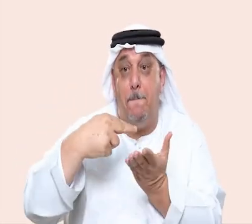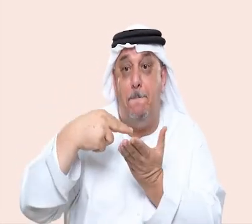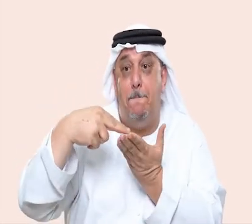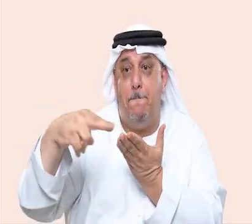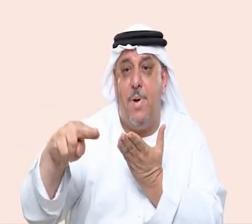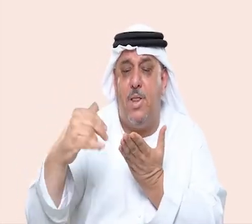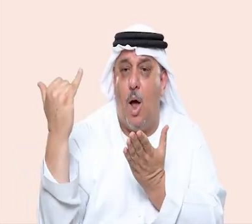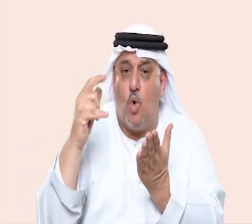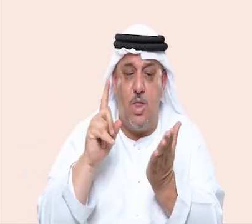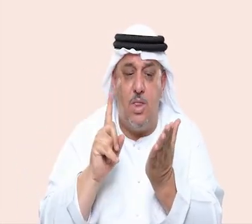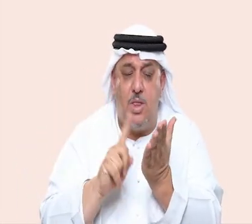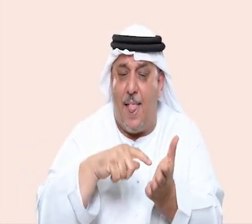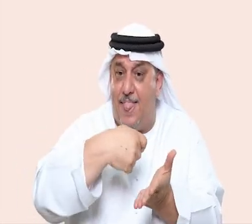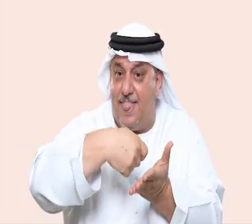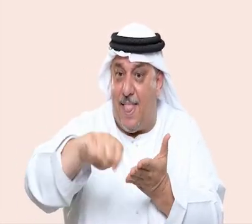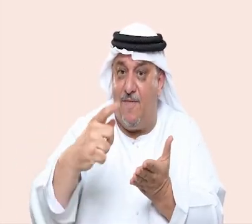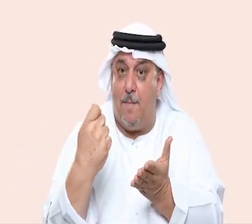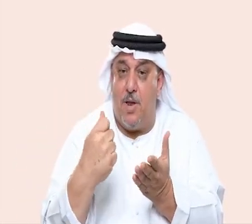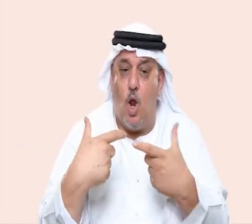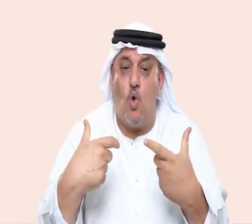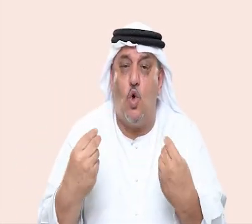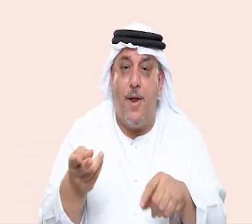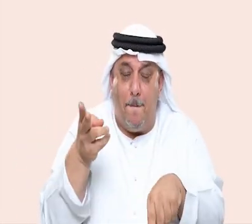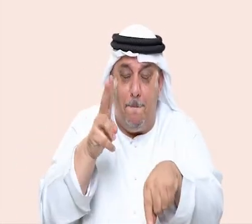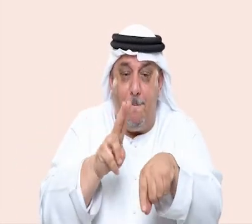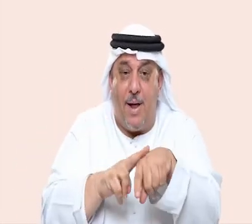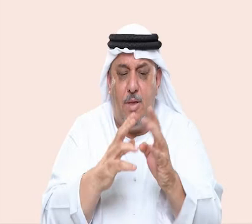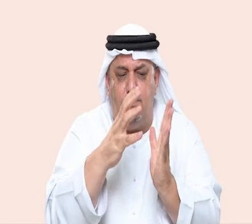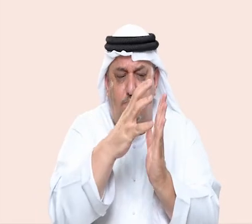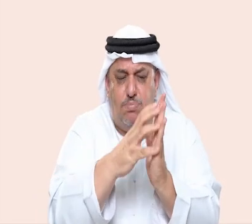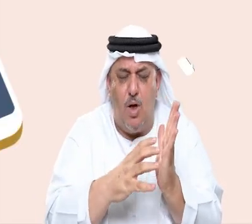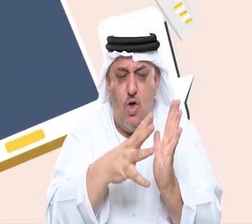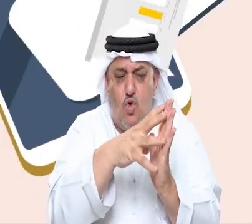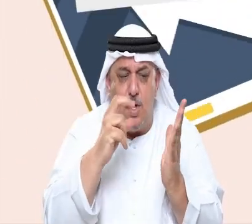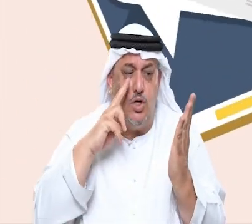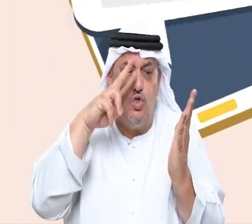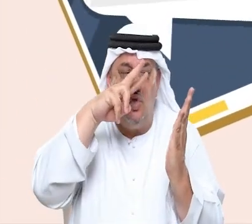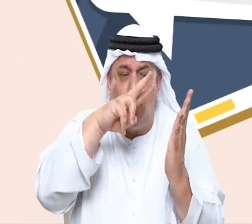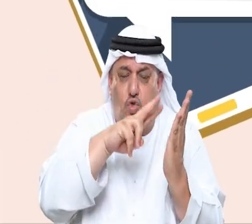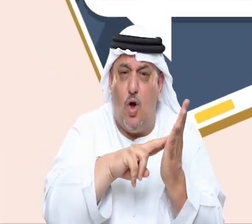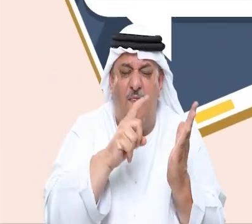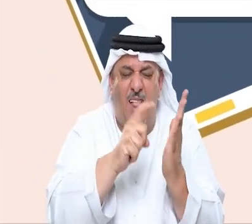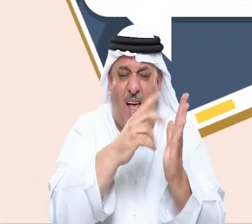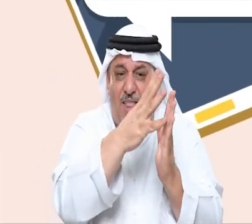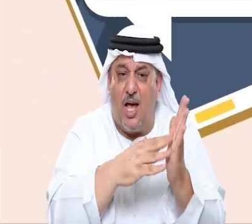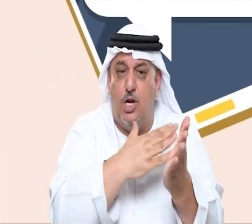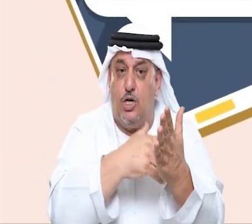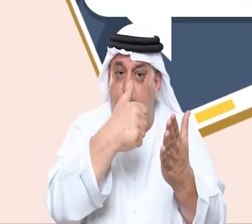email notification in order to pay the fees through the electronic service. You can also view and